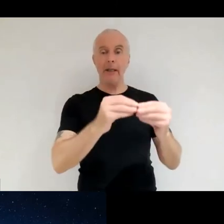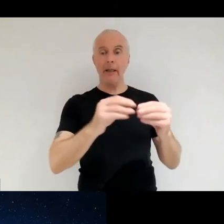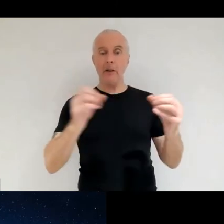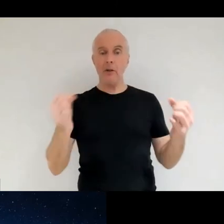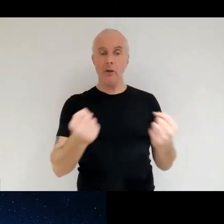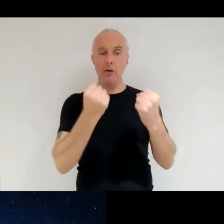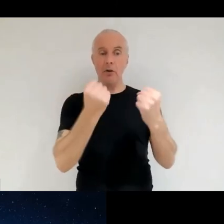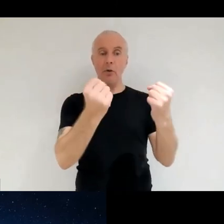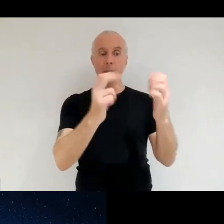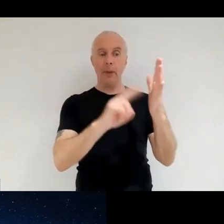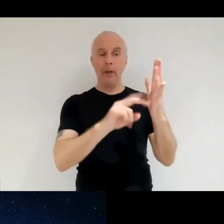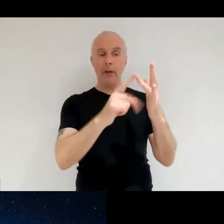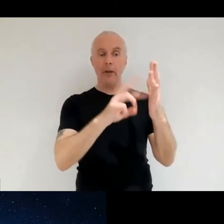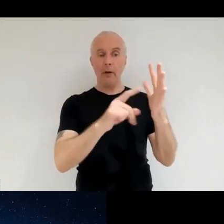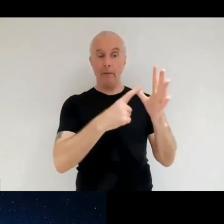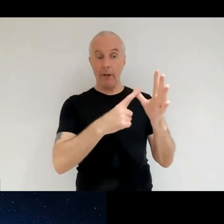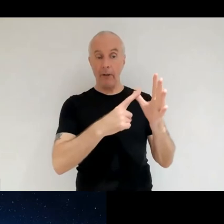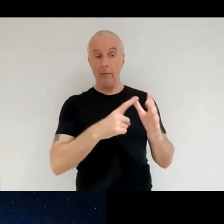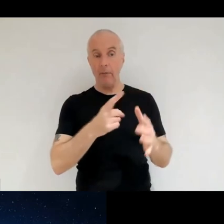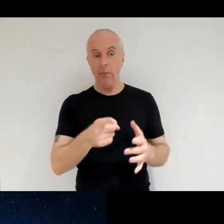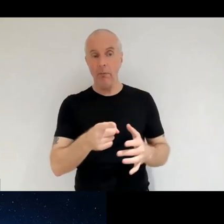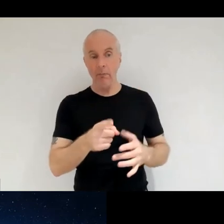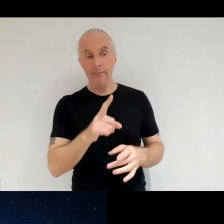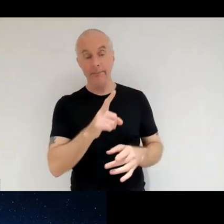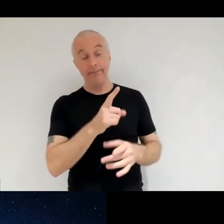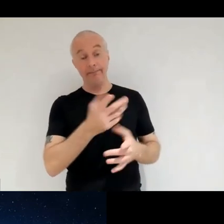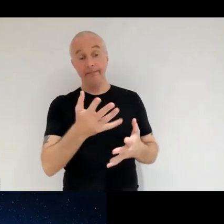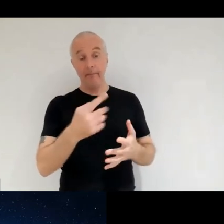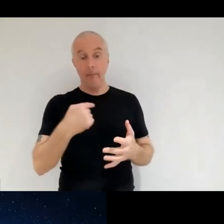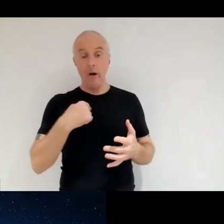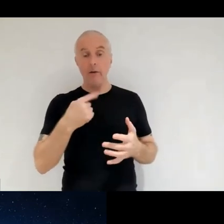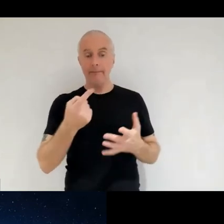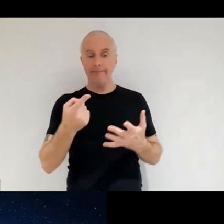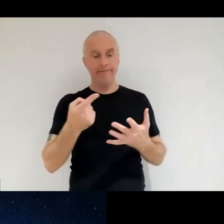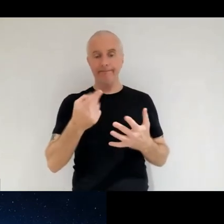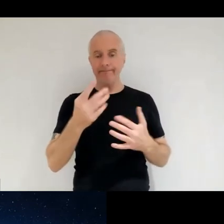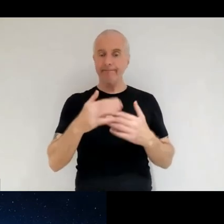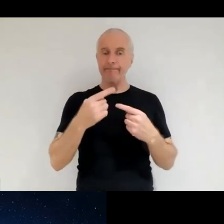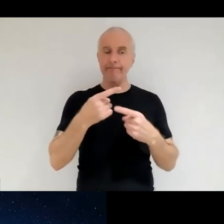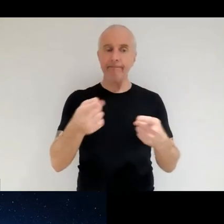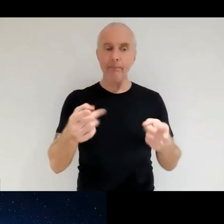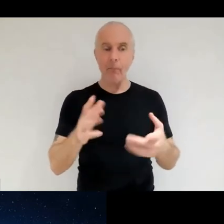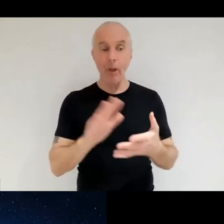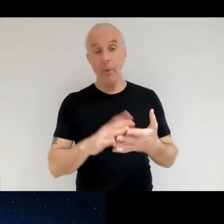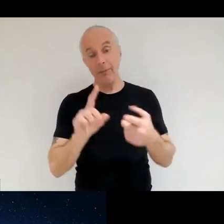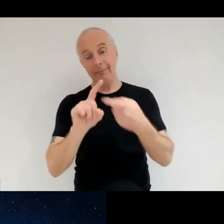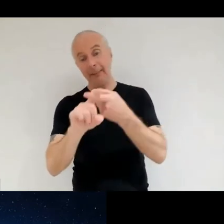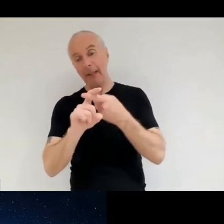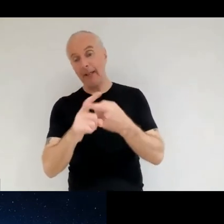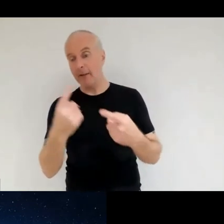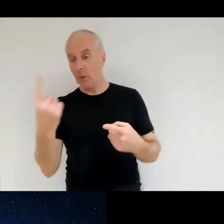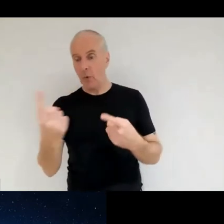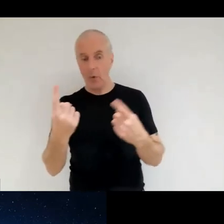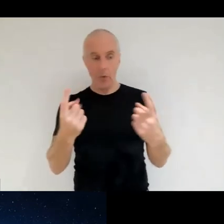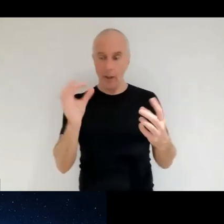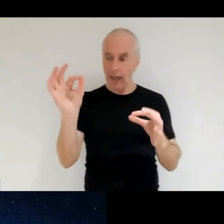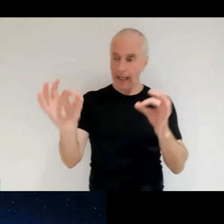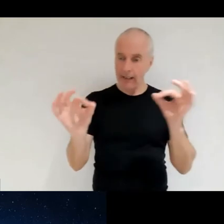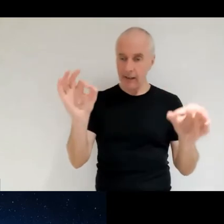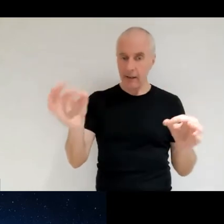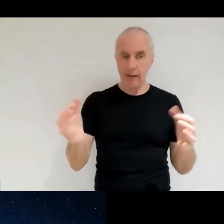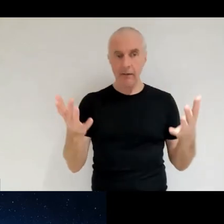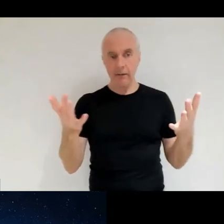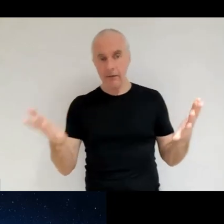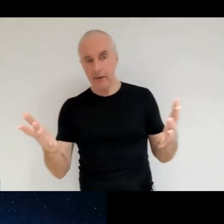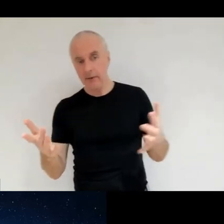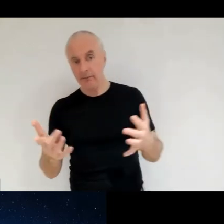I didn't mention that, but that's why this intermediate mass discovery was so exciting. So there is, you know, depending on who you talk to, between maybe, you know, like